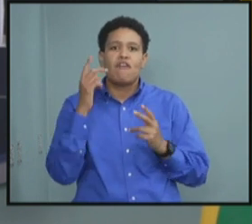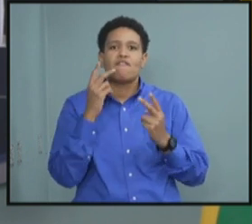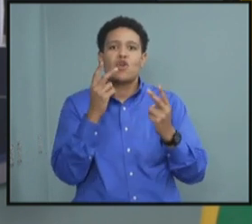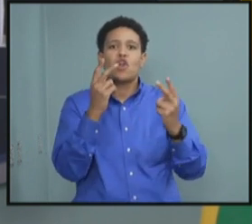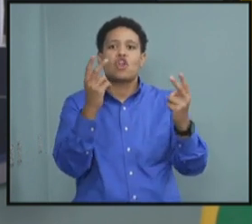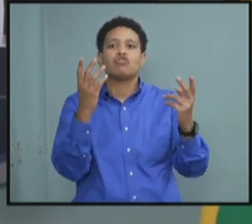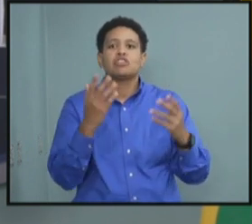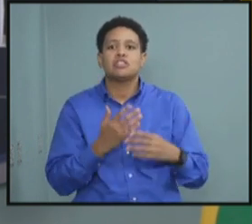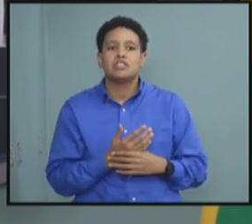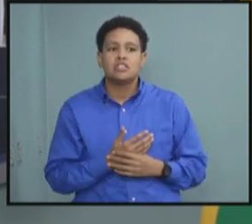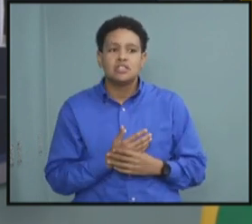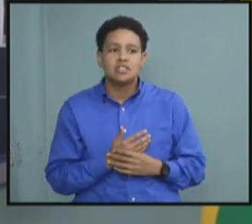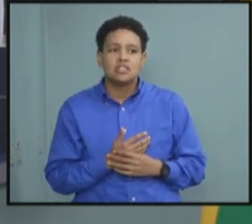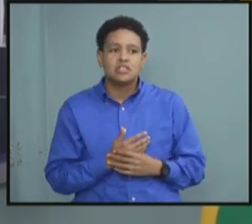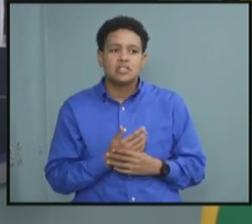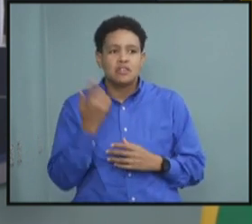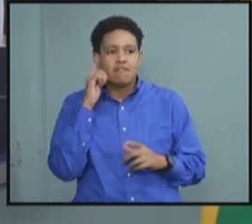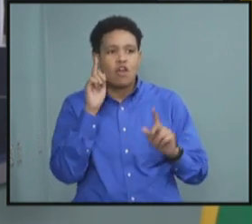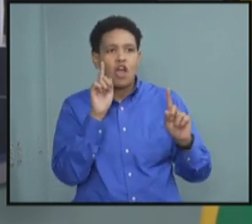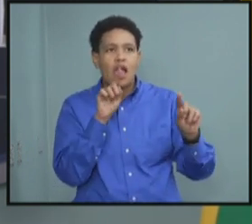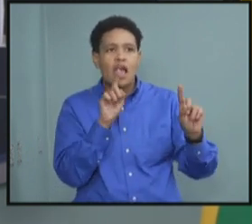funerals in terms of attendees?